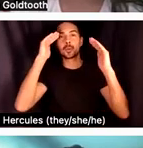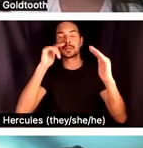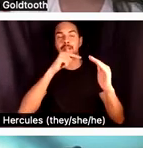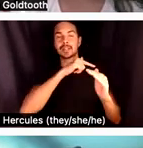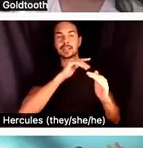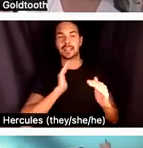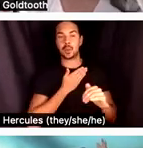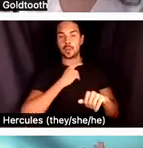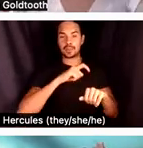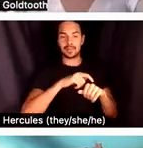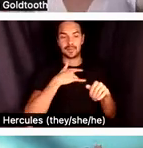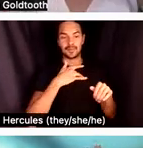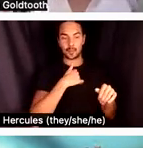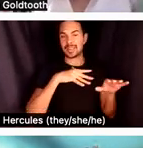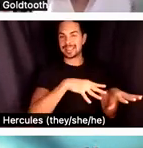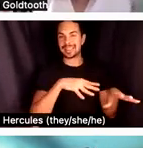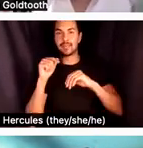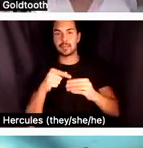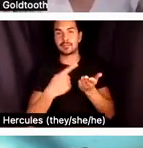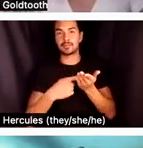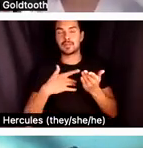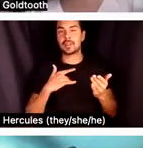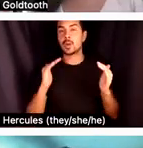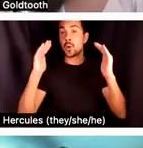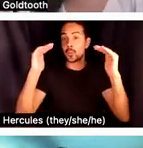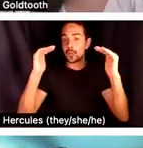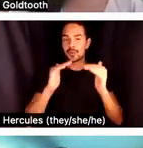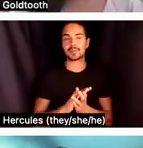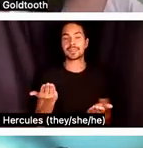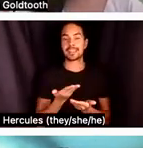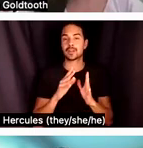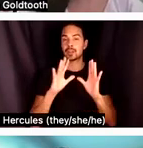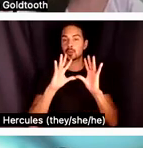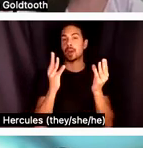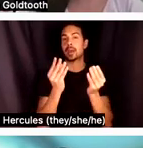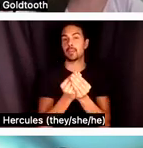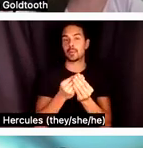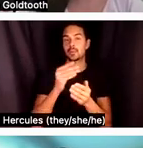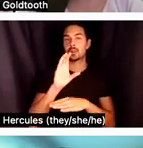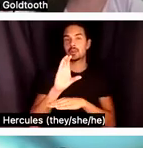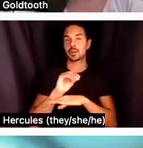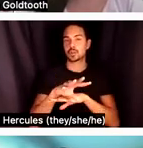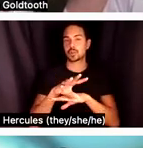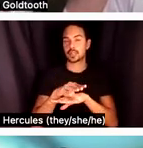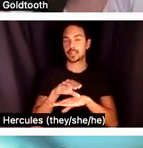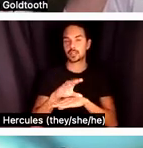hopeful. Of course, here at Tribal Consultation, we're considering the